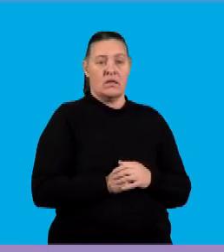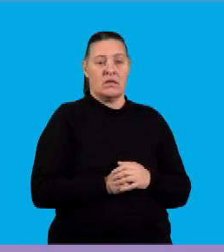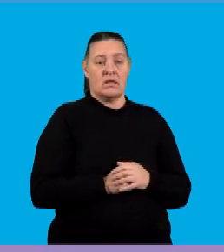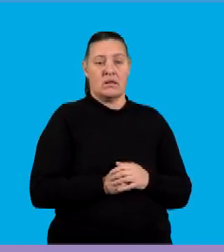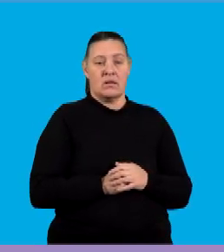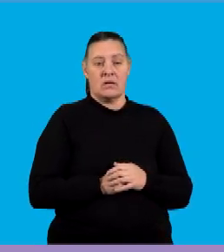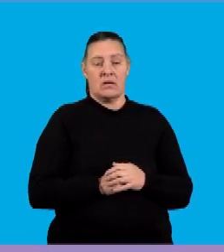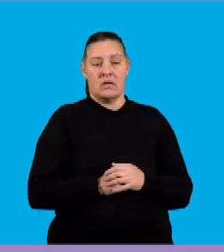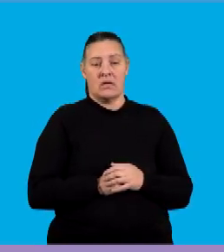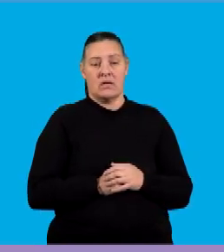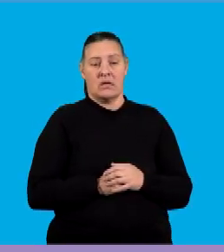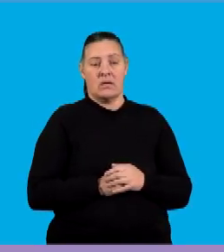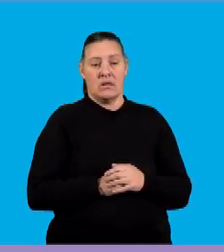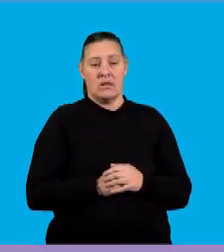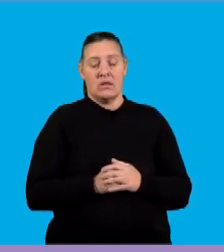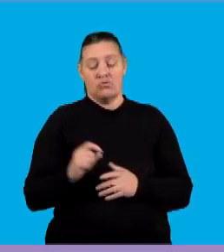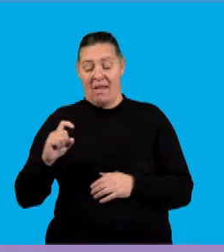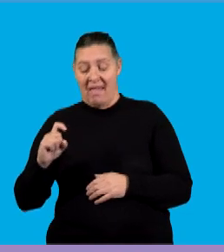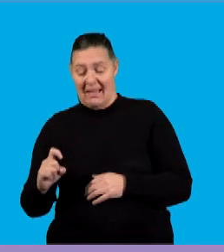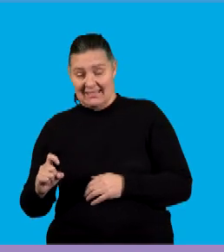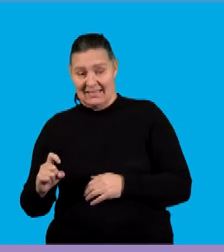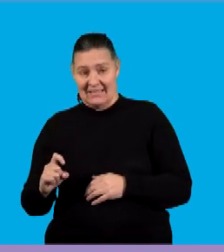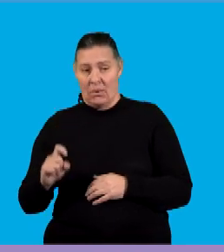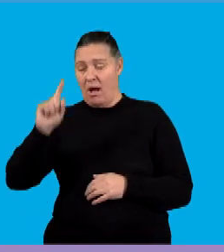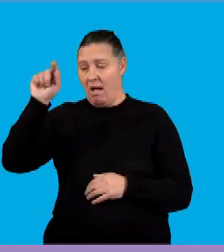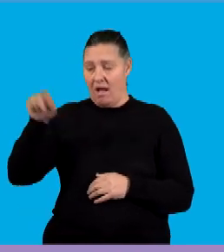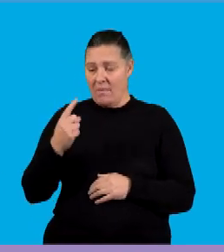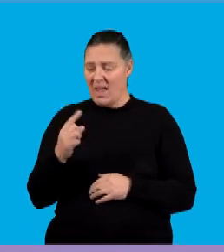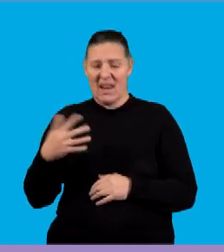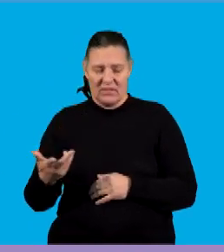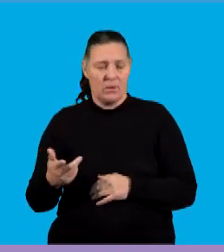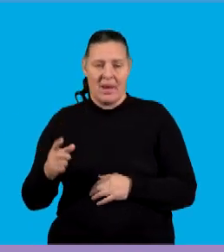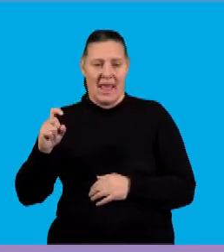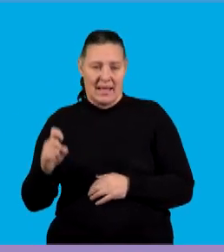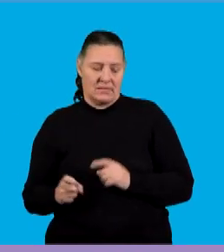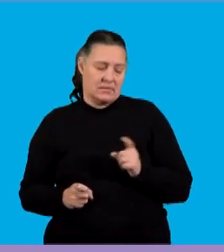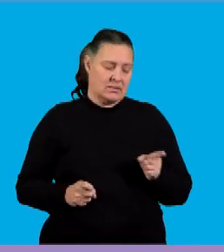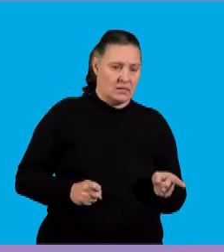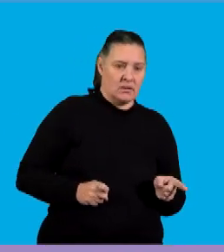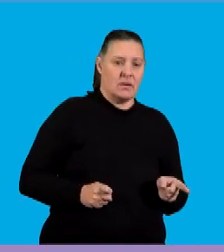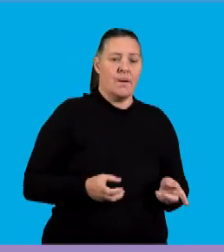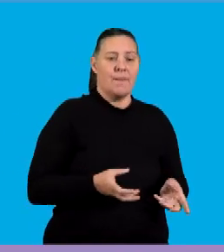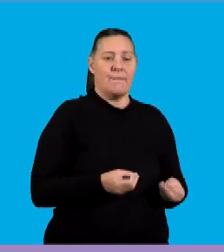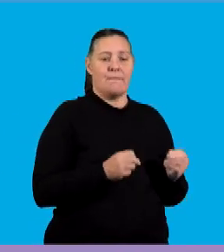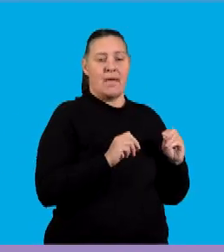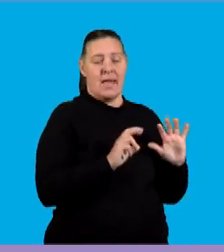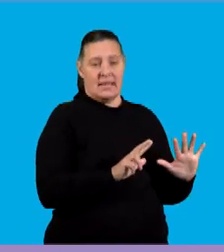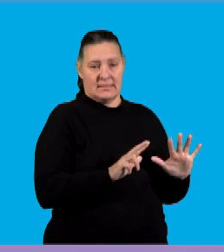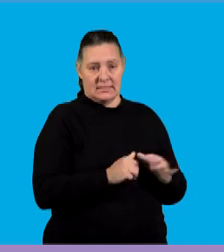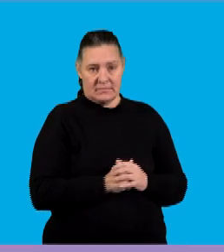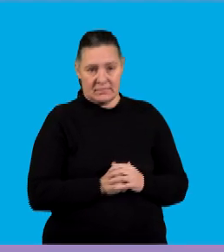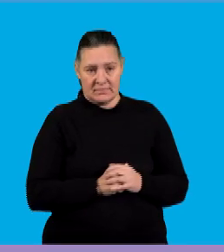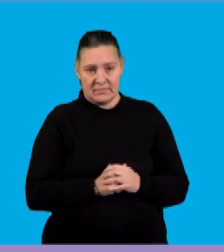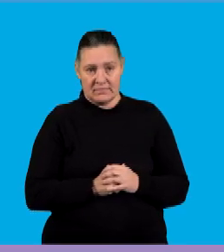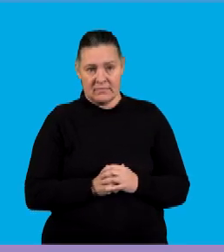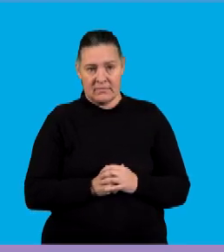we say 4 multiplied by 2 on this side, we are left with an 8. So the x-intercept of this graph